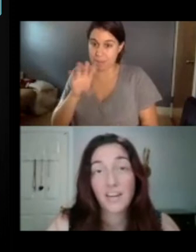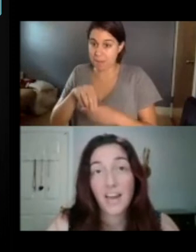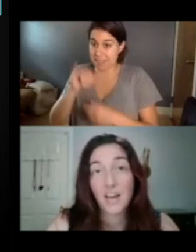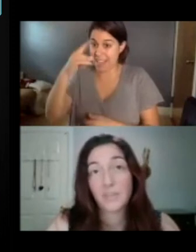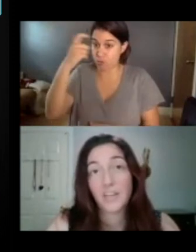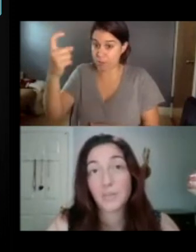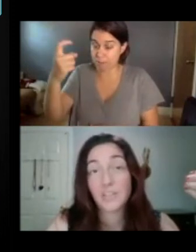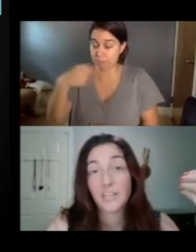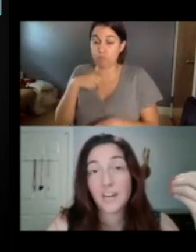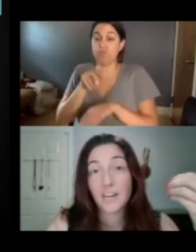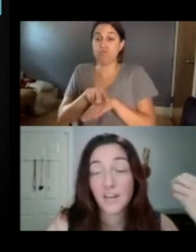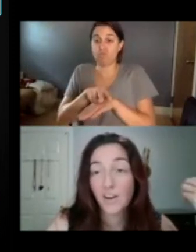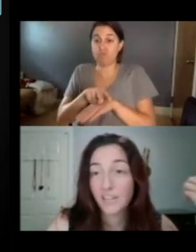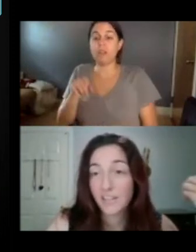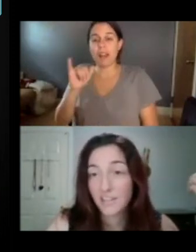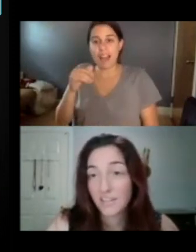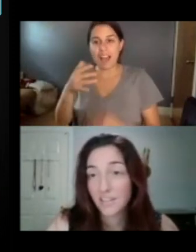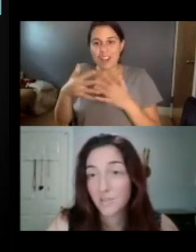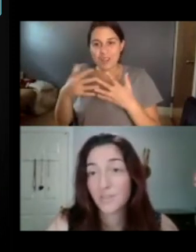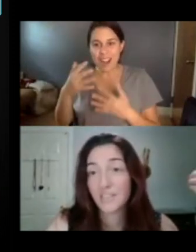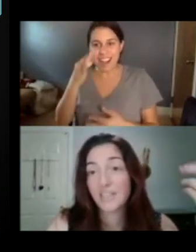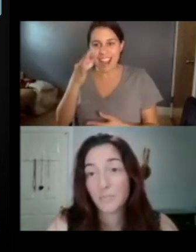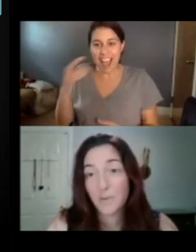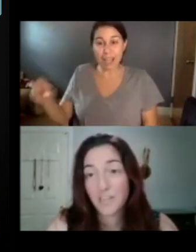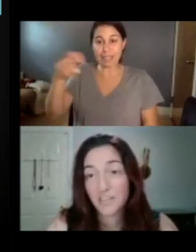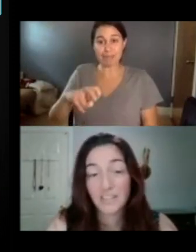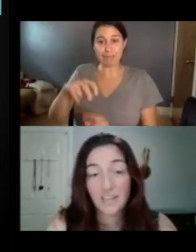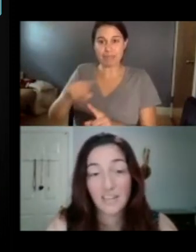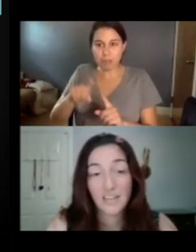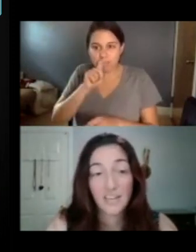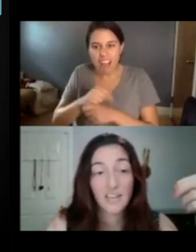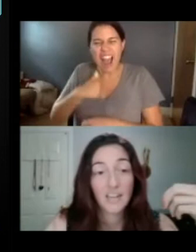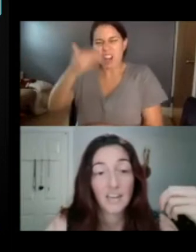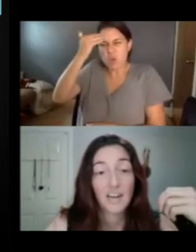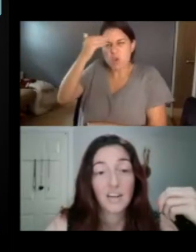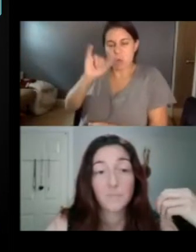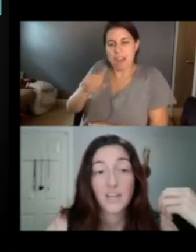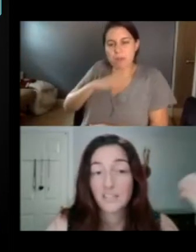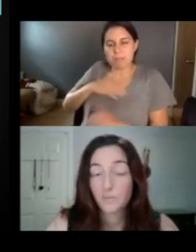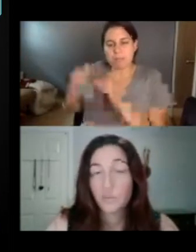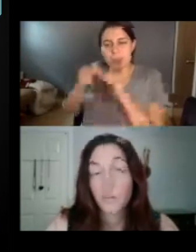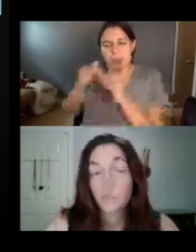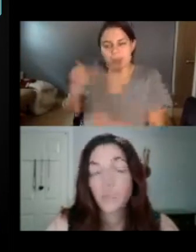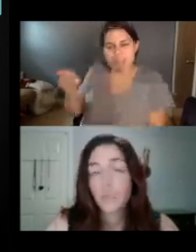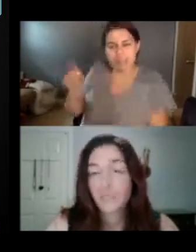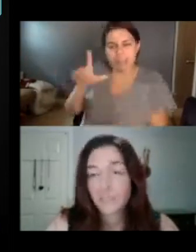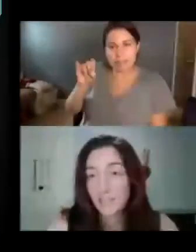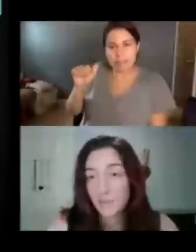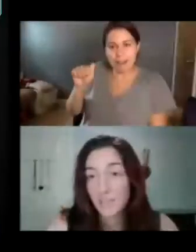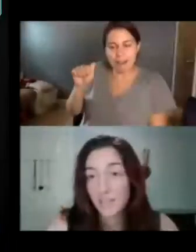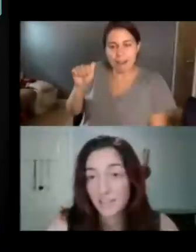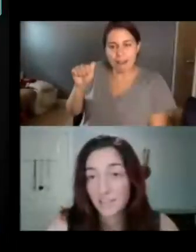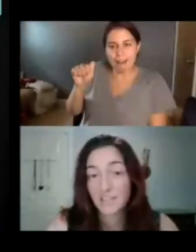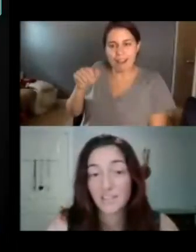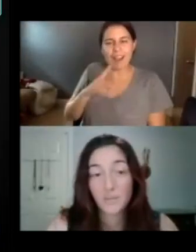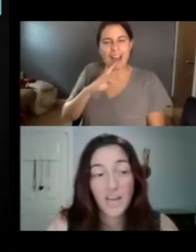that that gray cat was actually my colleague, Lisa, who was the experimenter in the study. And it's really common for us to see